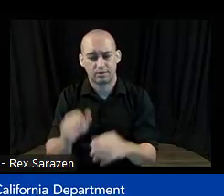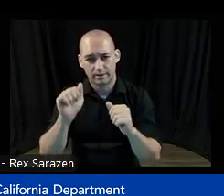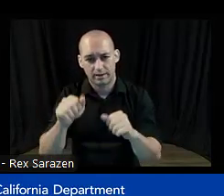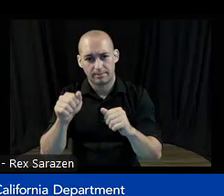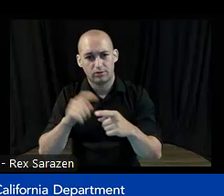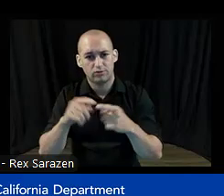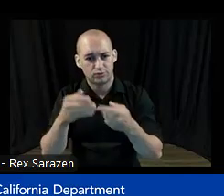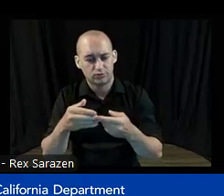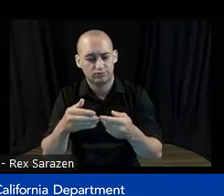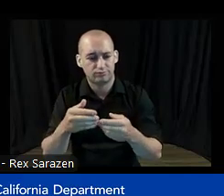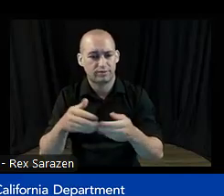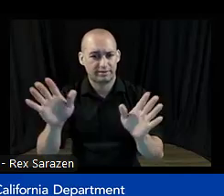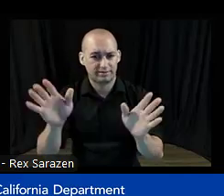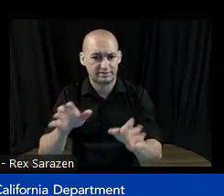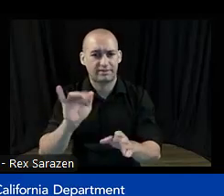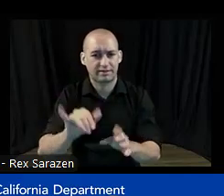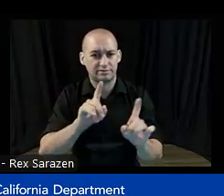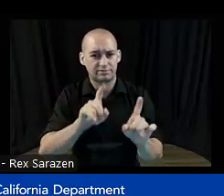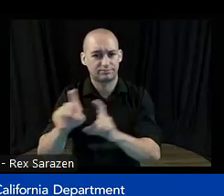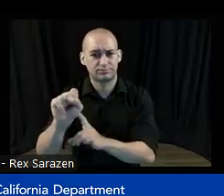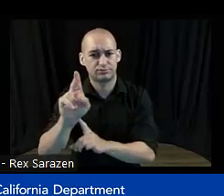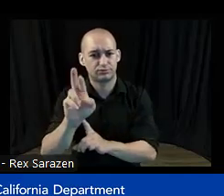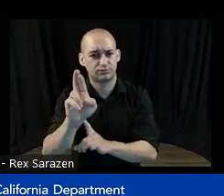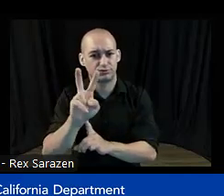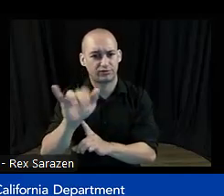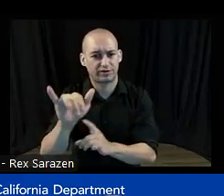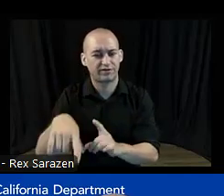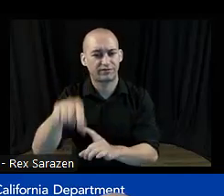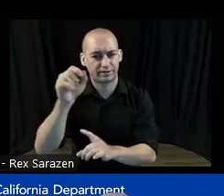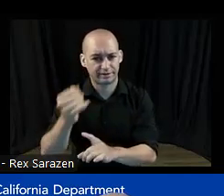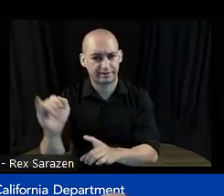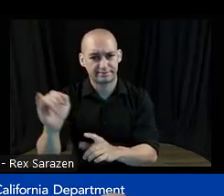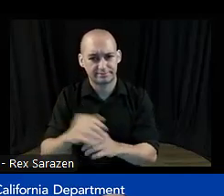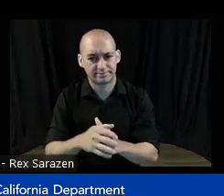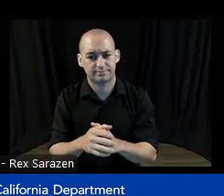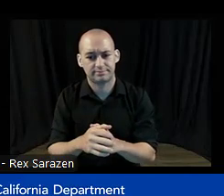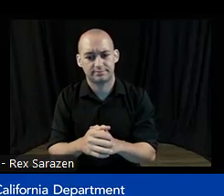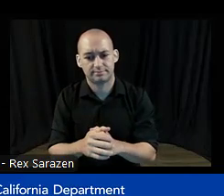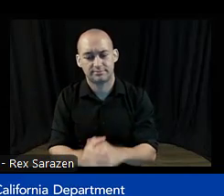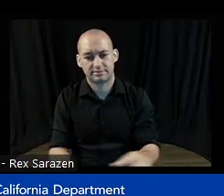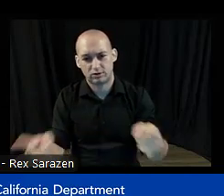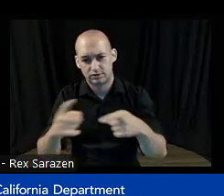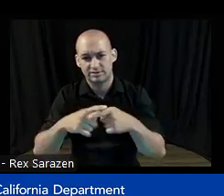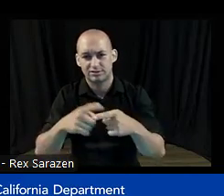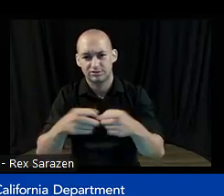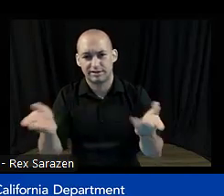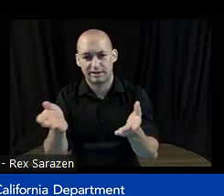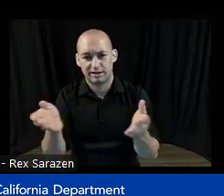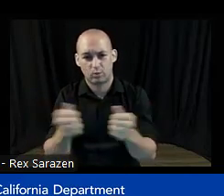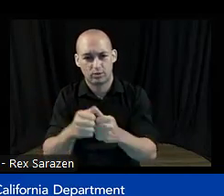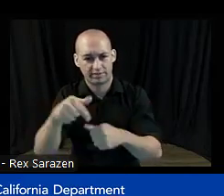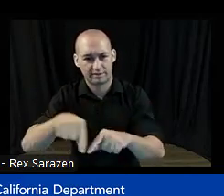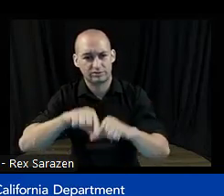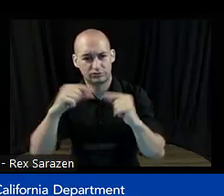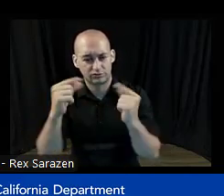survey findings early this fall. So we're looking forward. Again, there's intersection with this group.